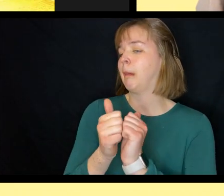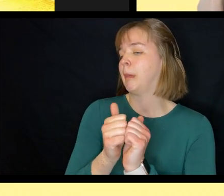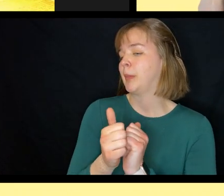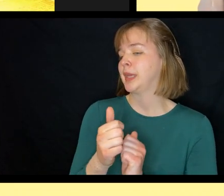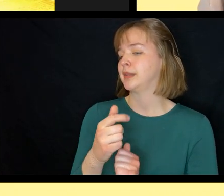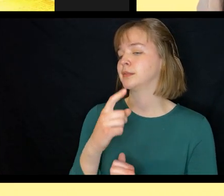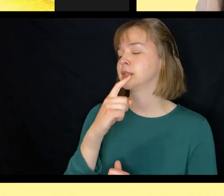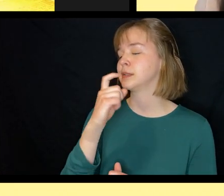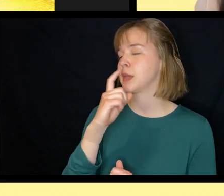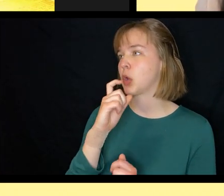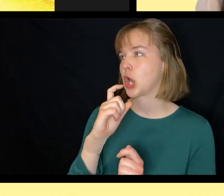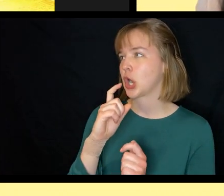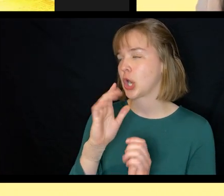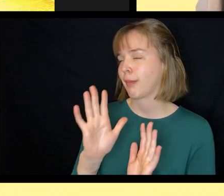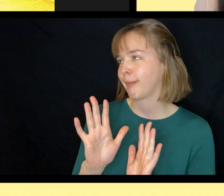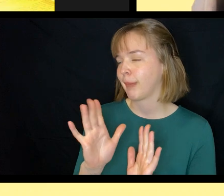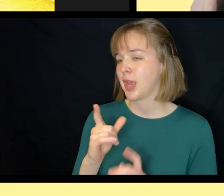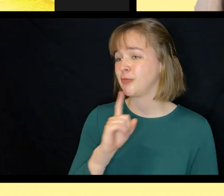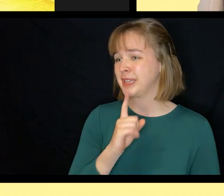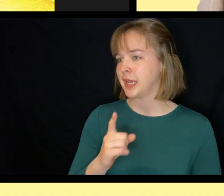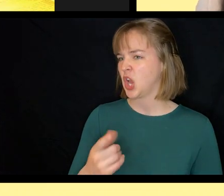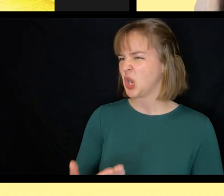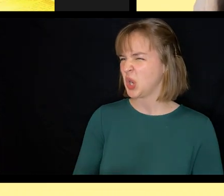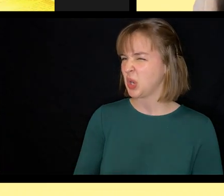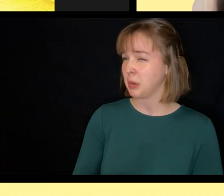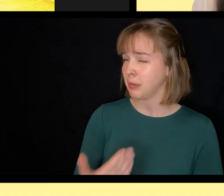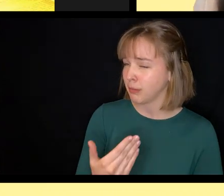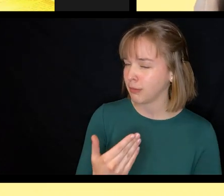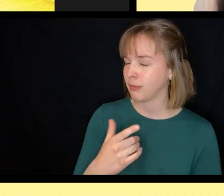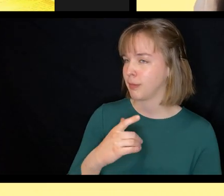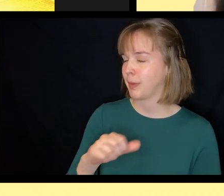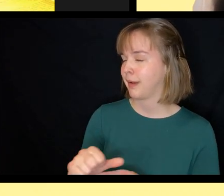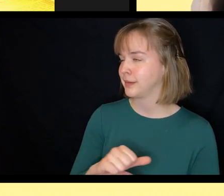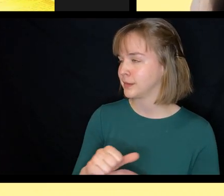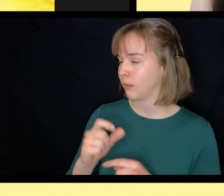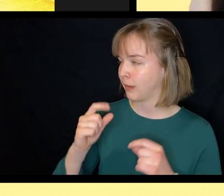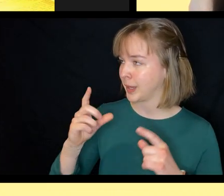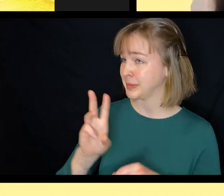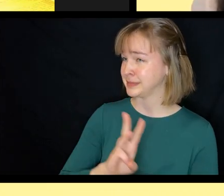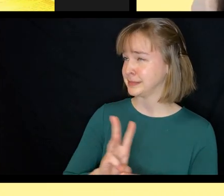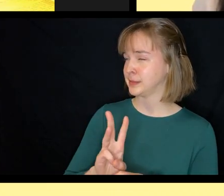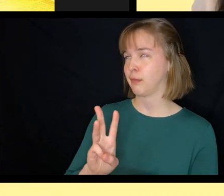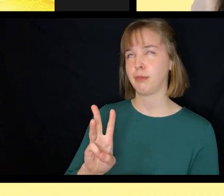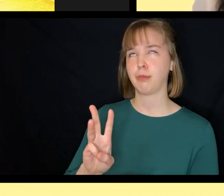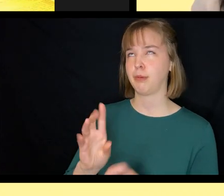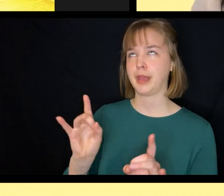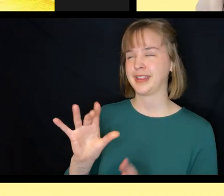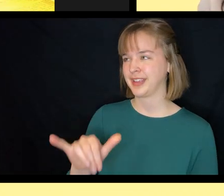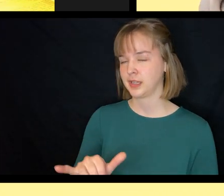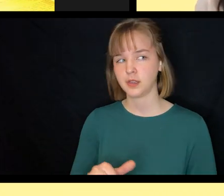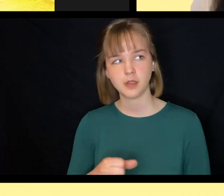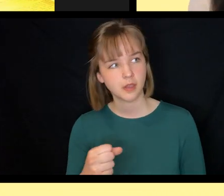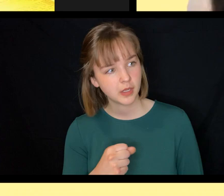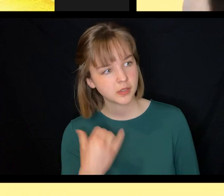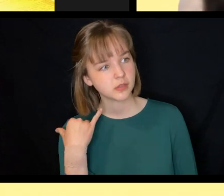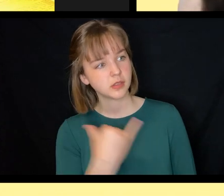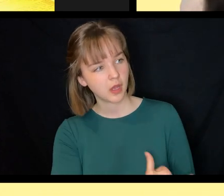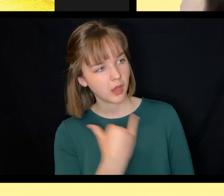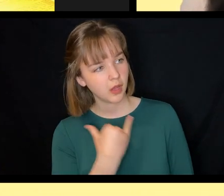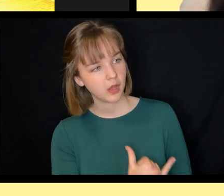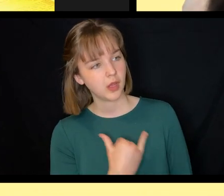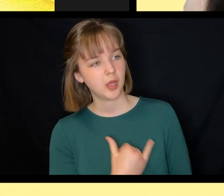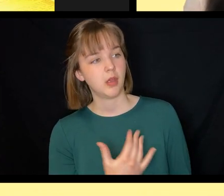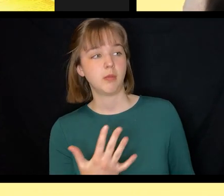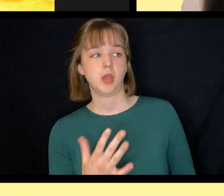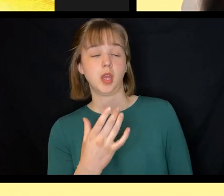league or summer team. Mhm. Didn't enjoy those 6 a.m. practices. That was not my favorite. That's